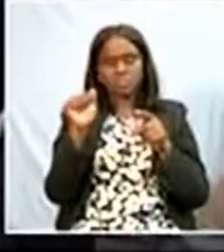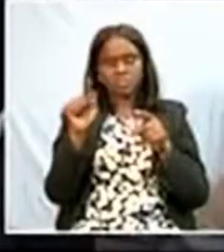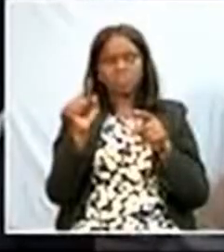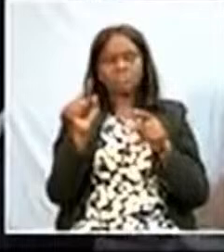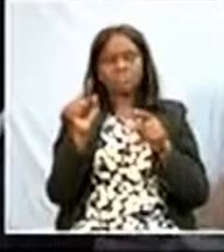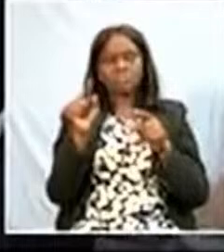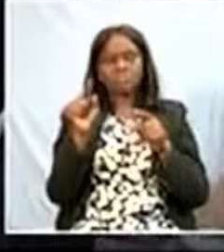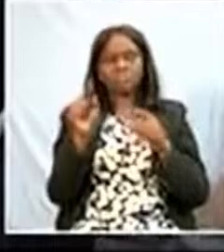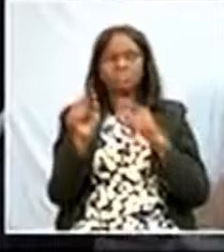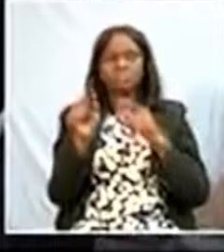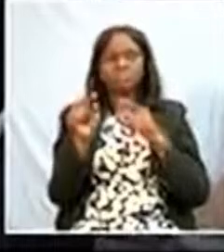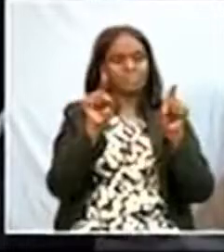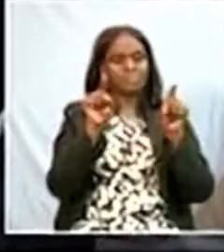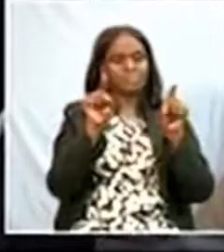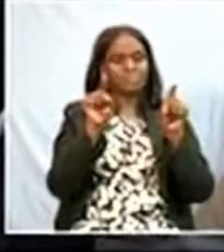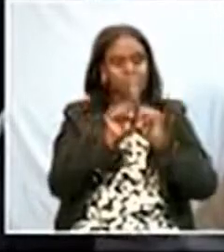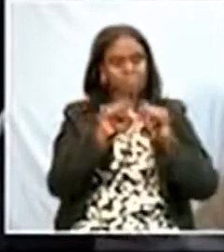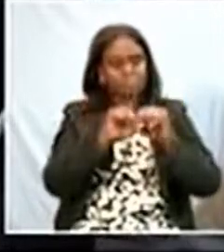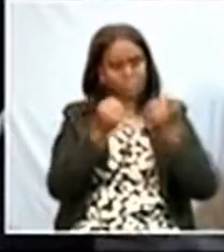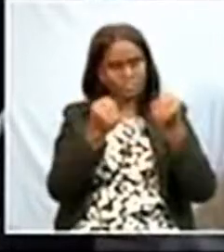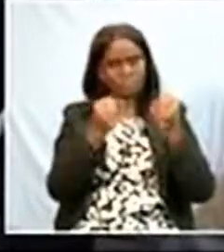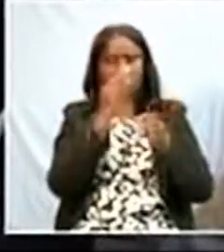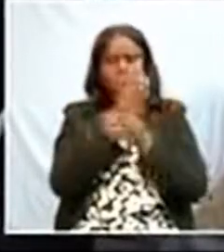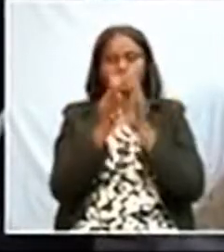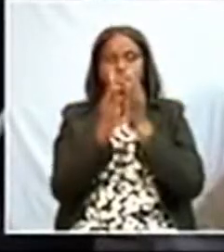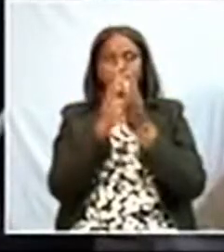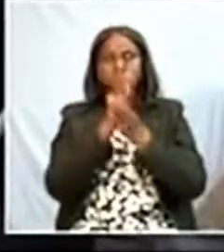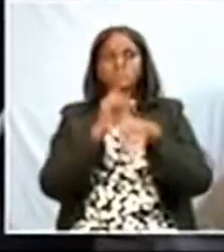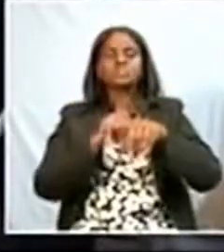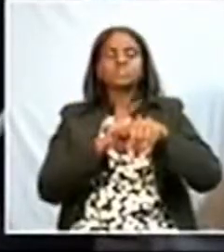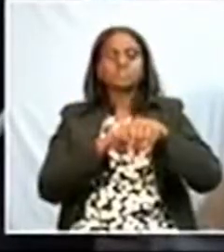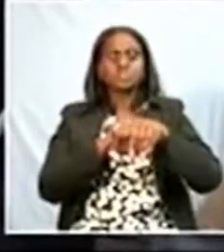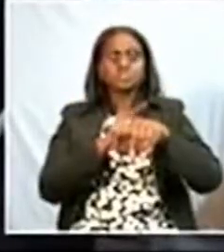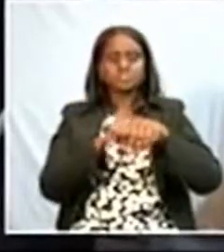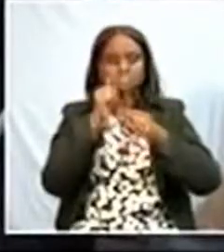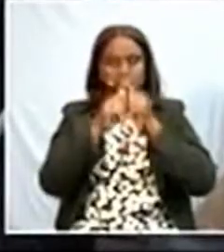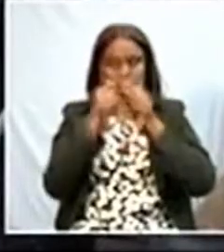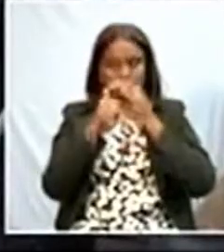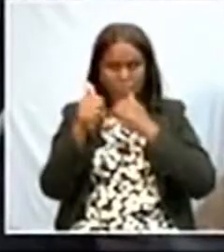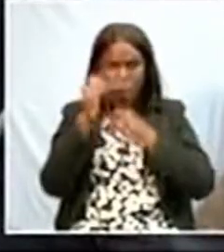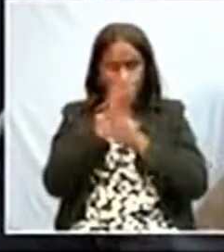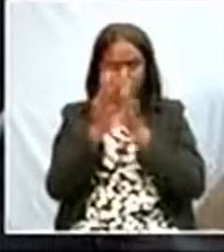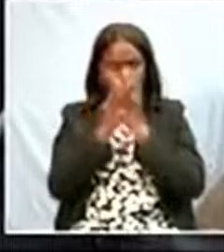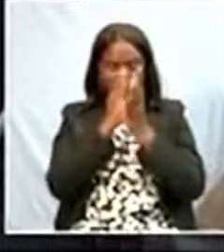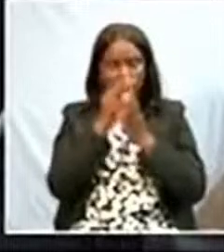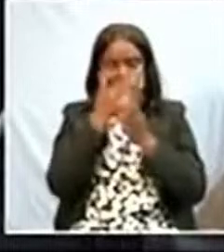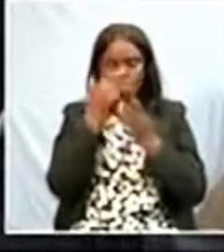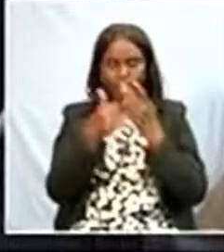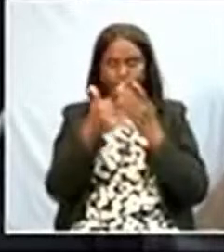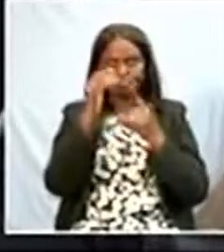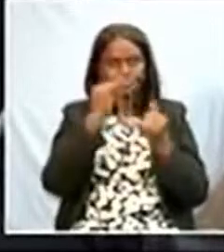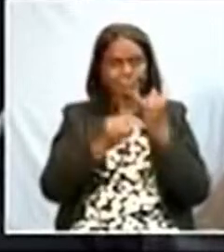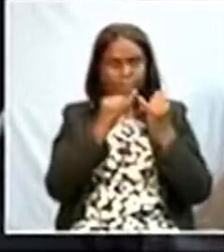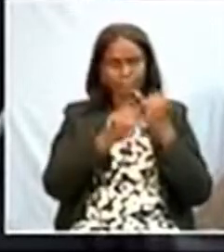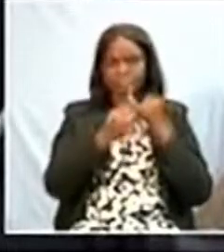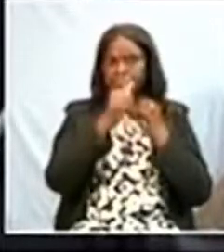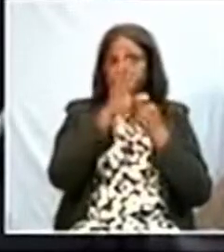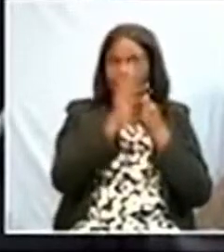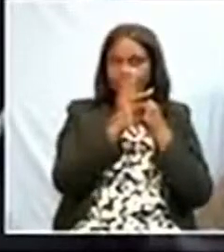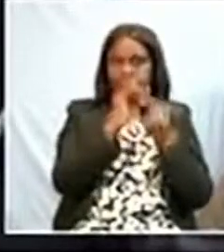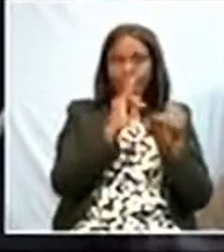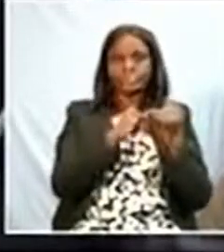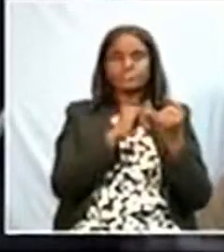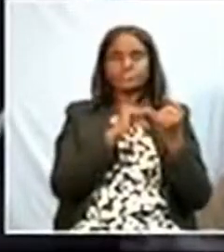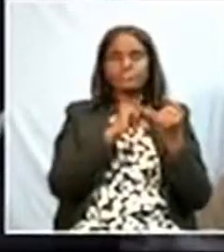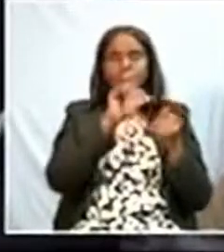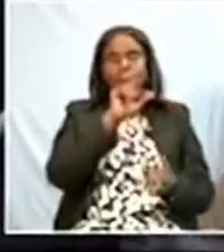he prolongated the construction period because the contract was supposed to complete on 16